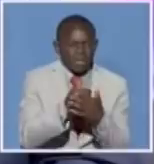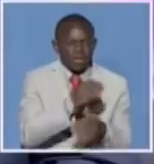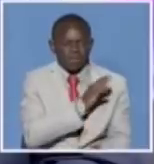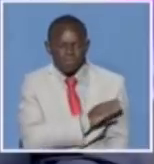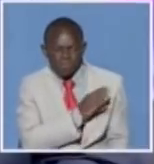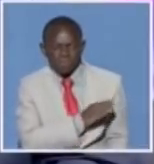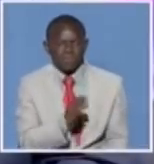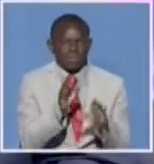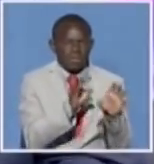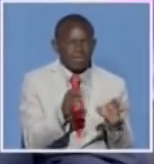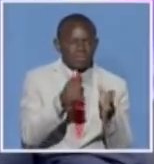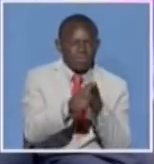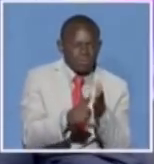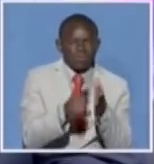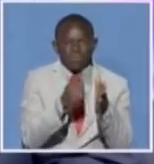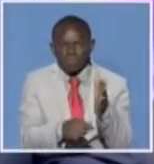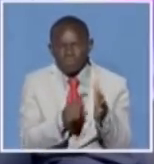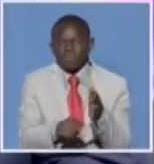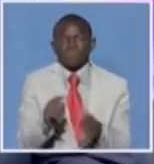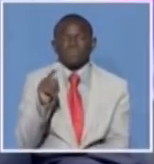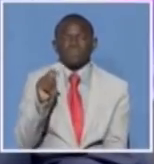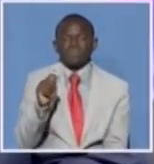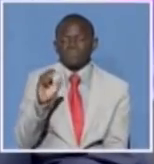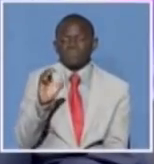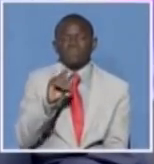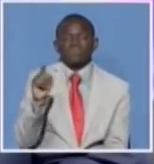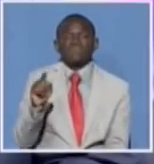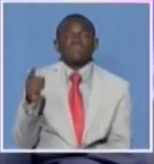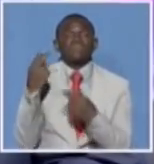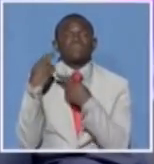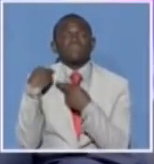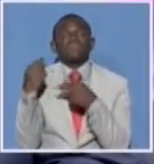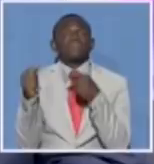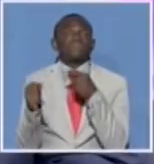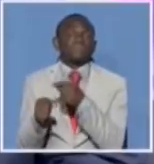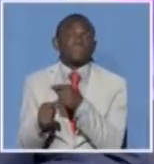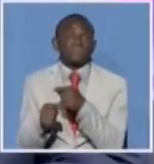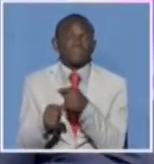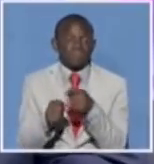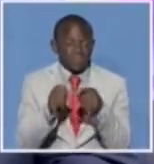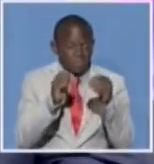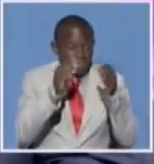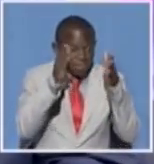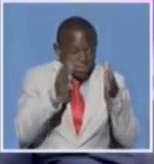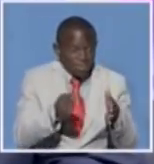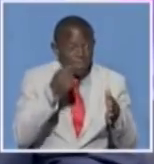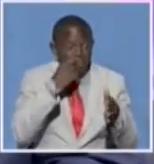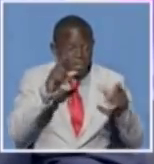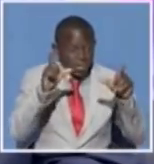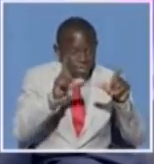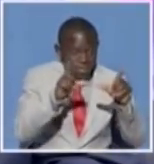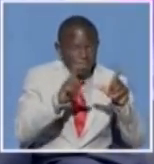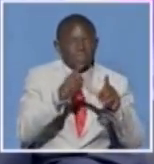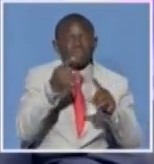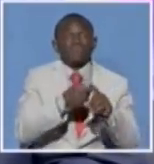to, and therefore licensing the practice of teaching and continuing to